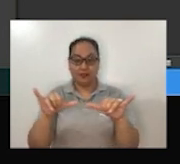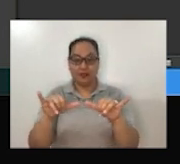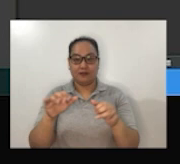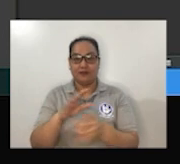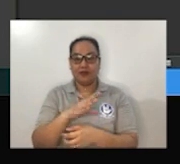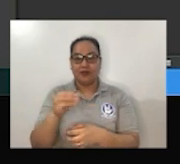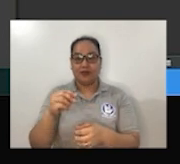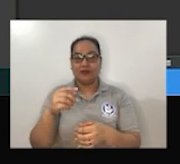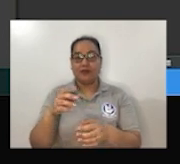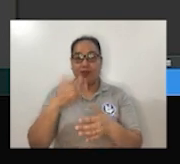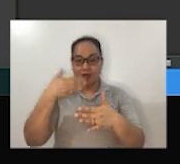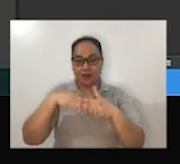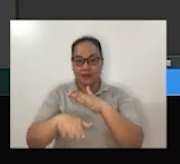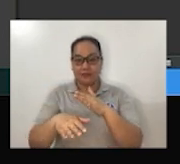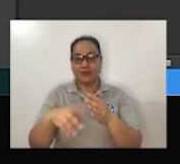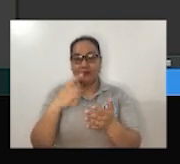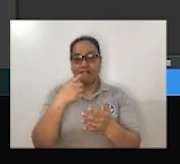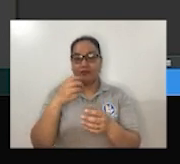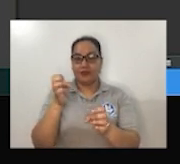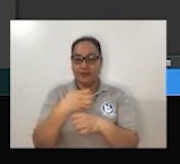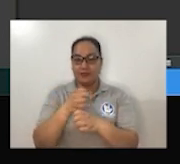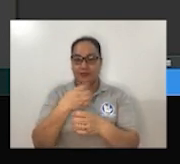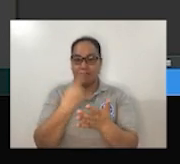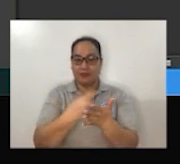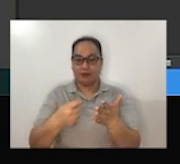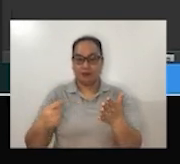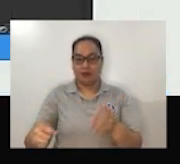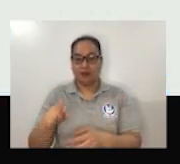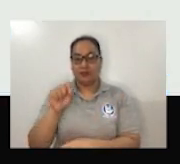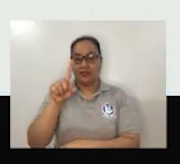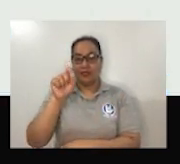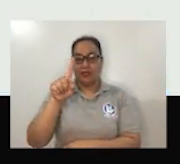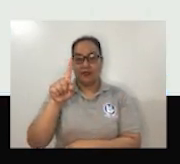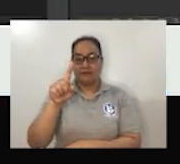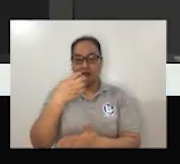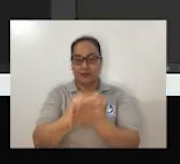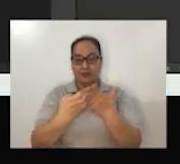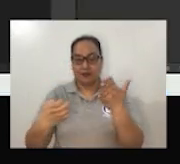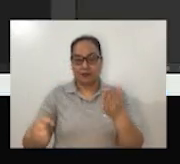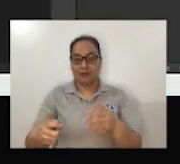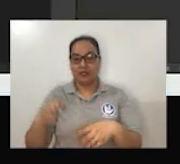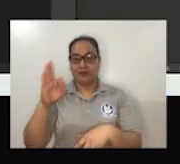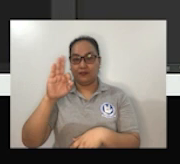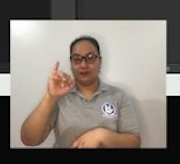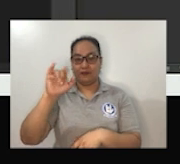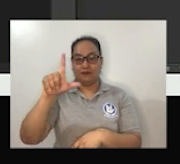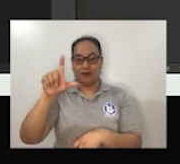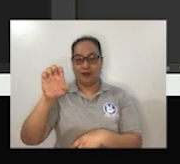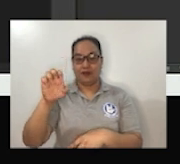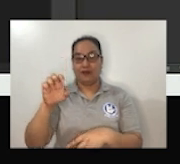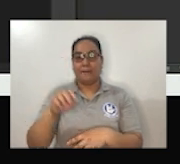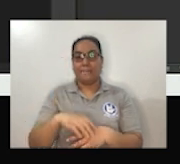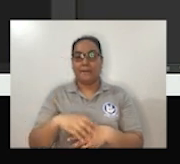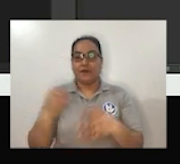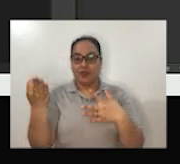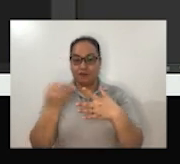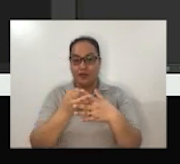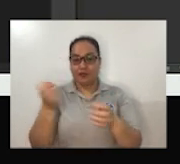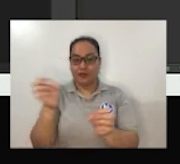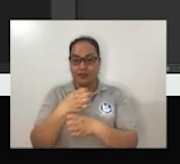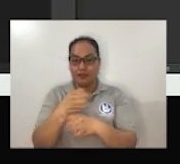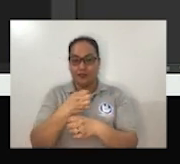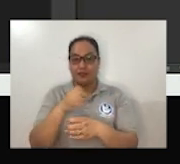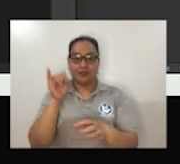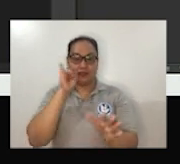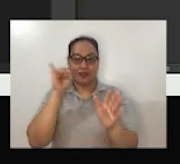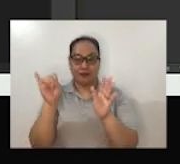tools. The menu bar consists of 11 elements: the file, edit,